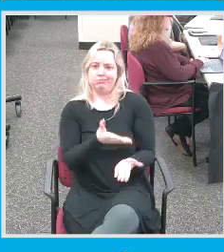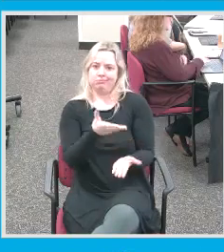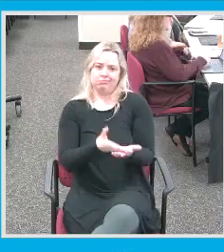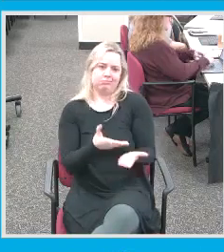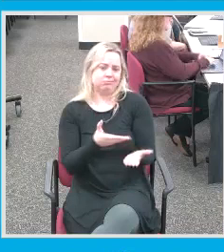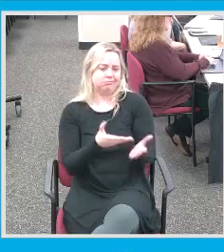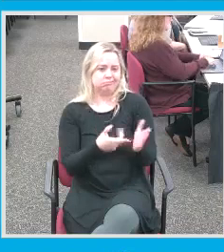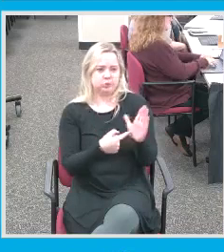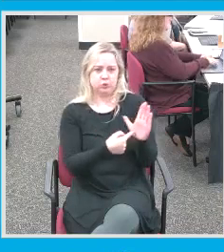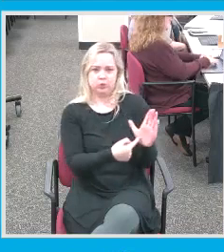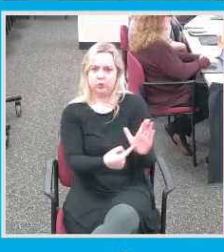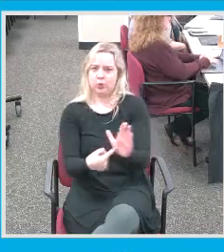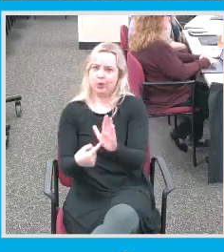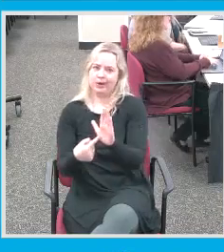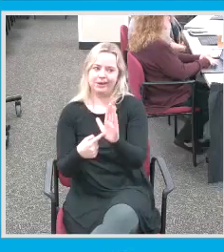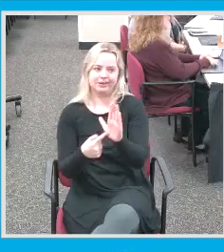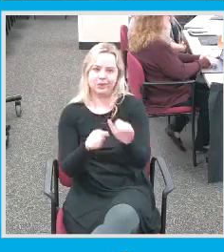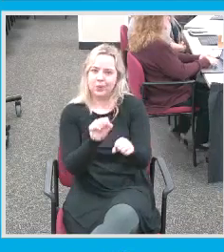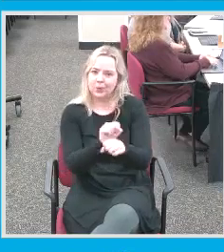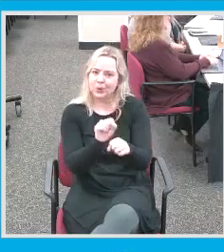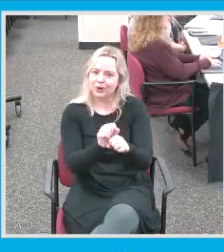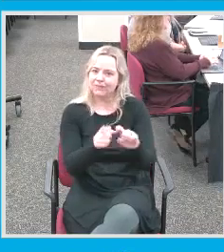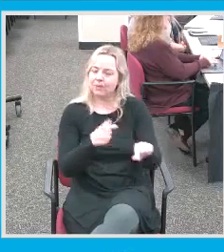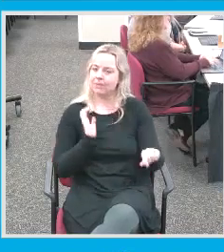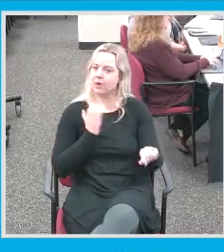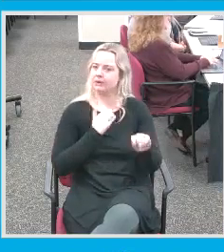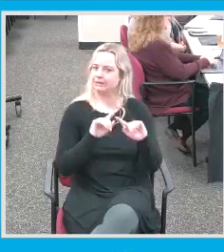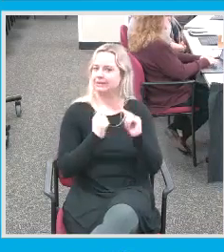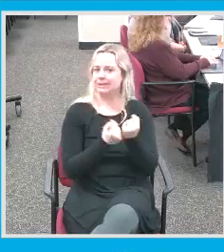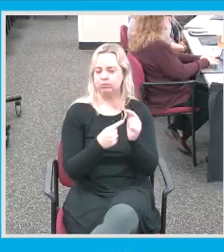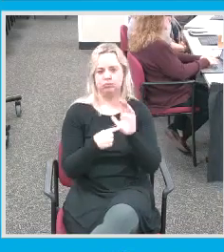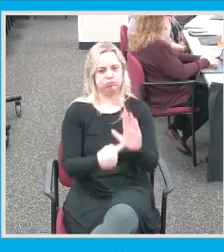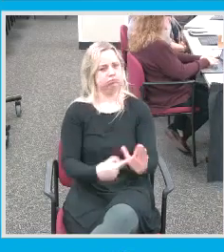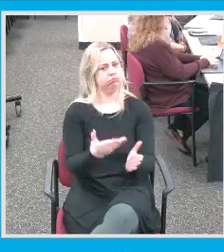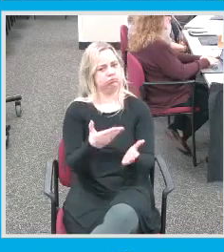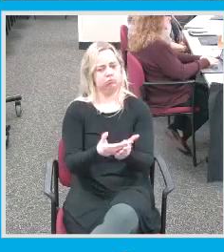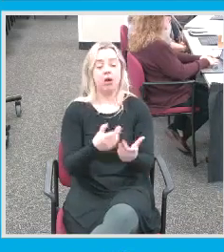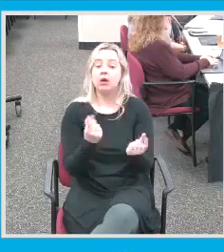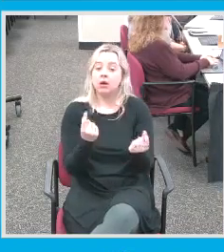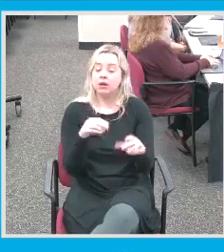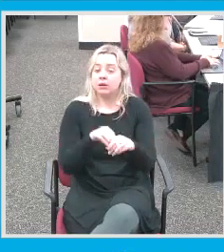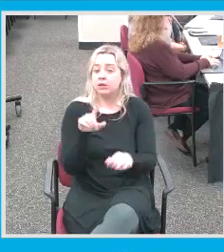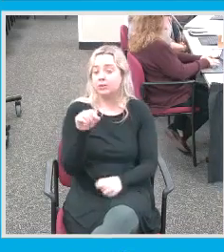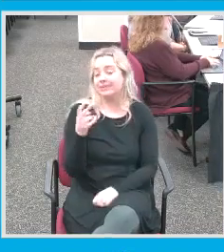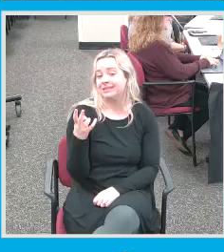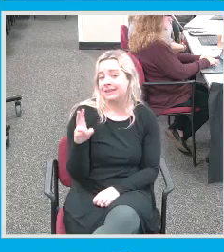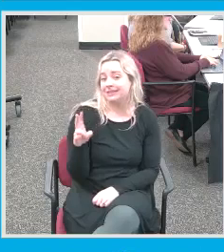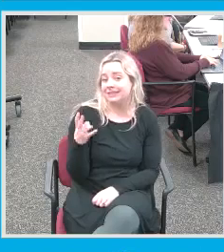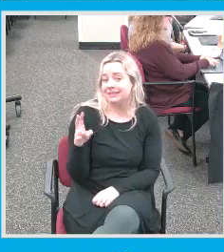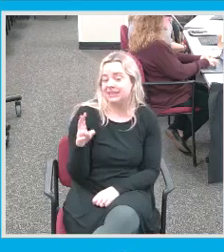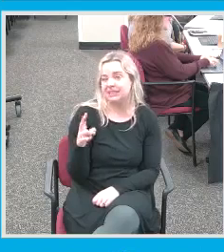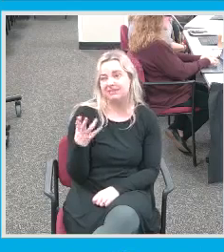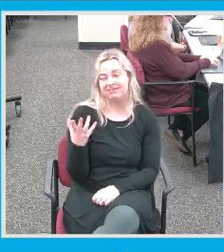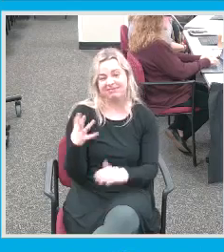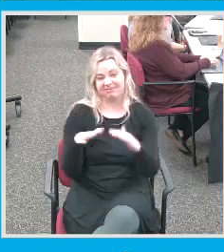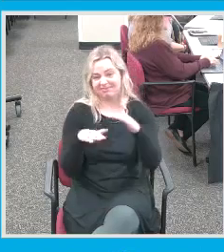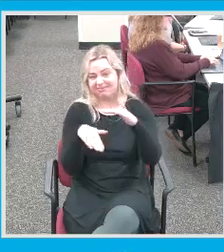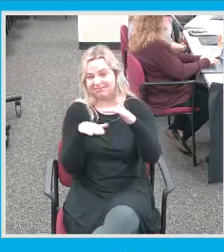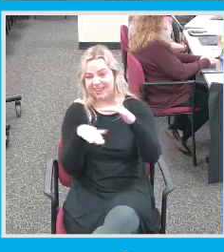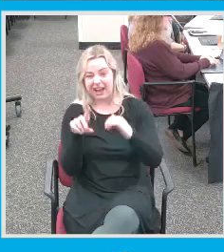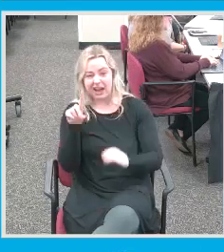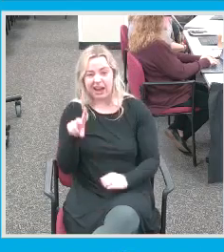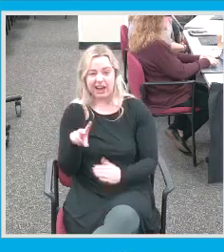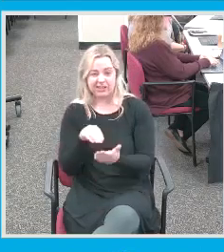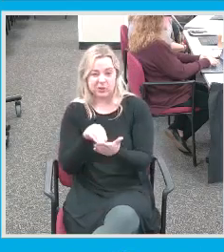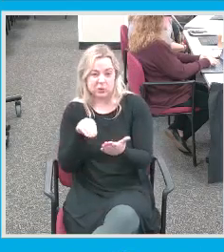our team does here in the county. In 2017, only not even half of students believe that vaping was